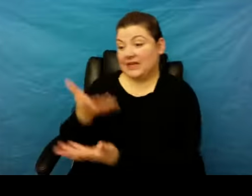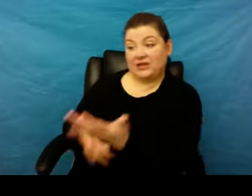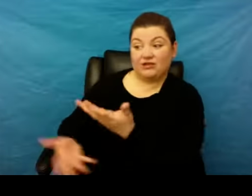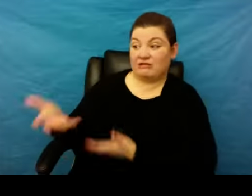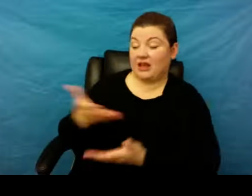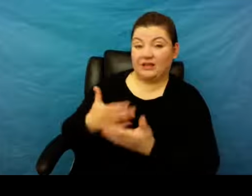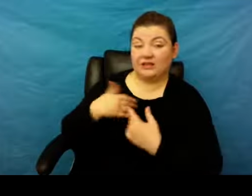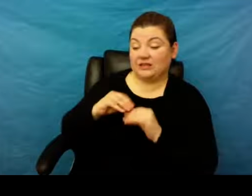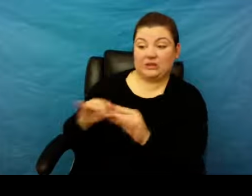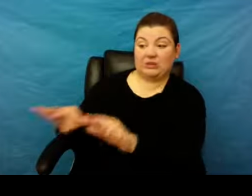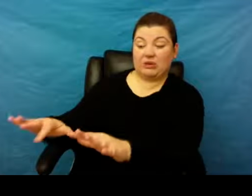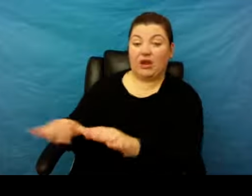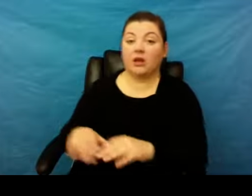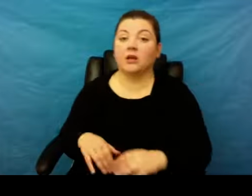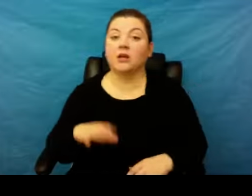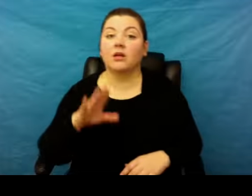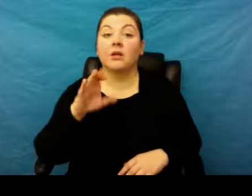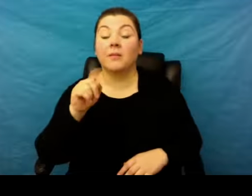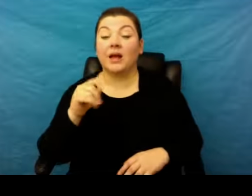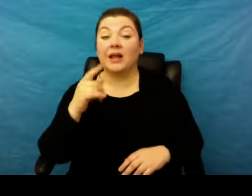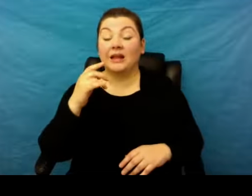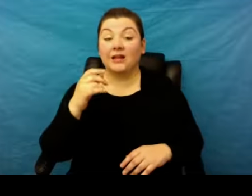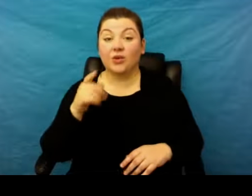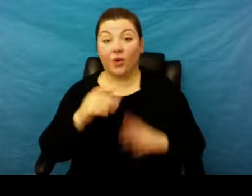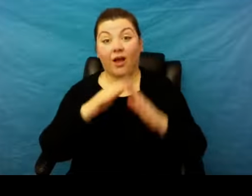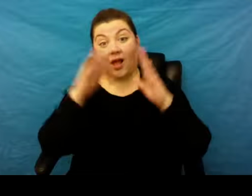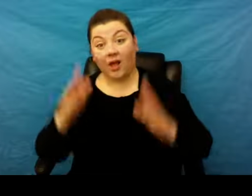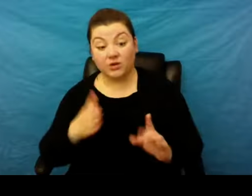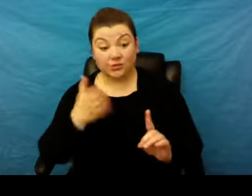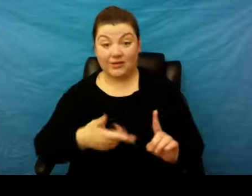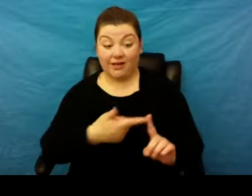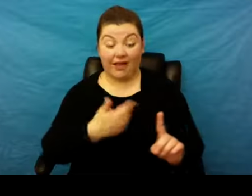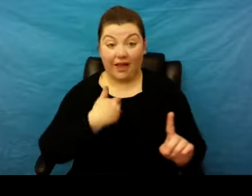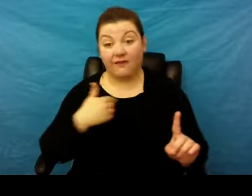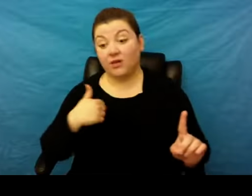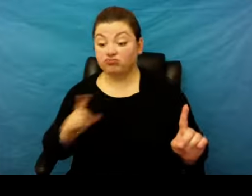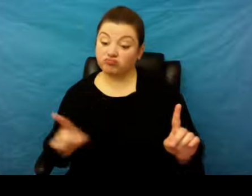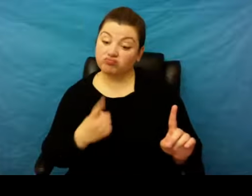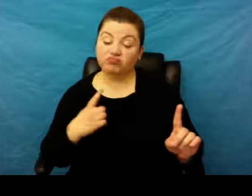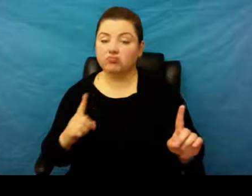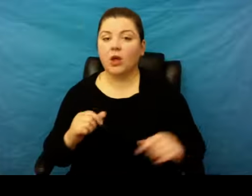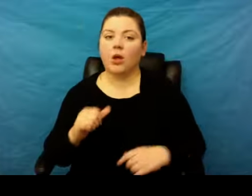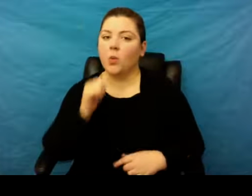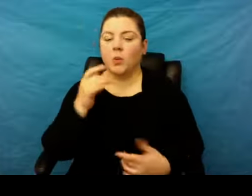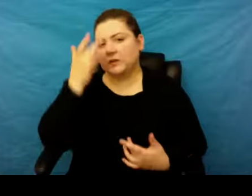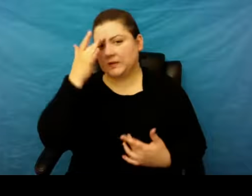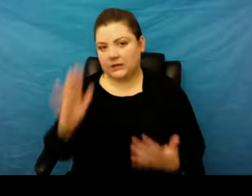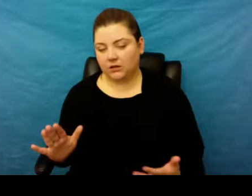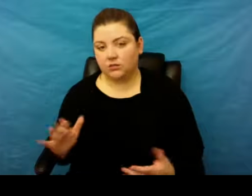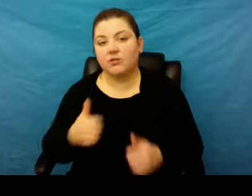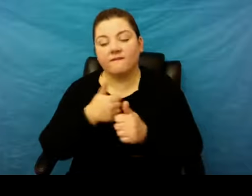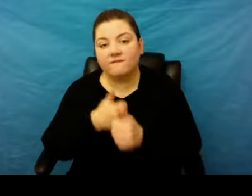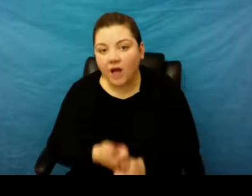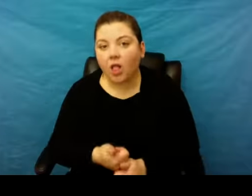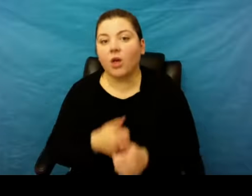But simply being in the home with someone with COVID-19 will not get you that disease. It goes back to the same three principles.